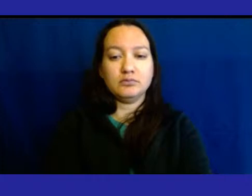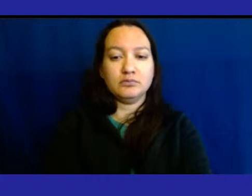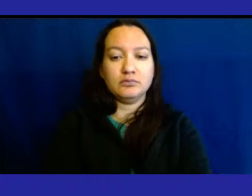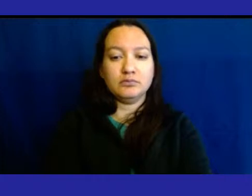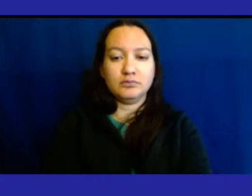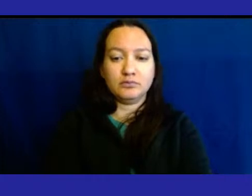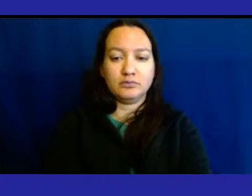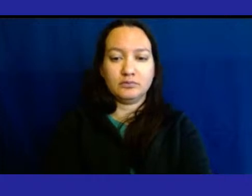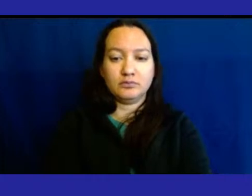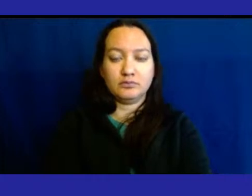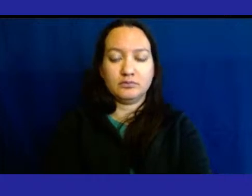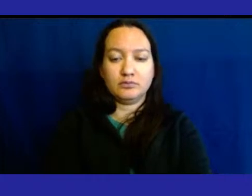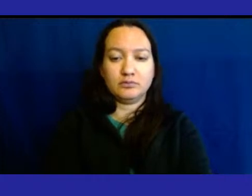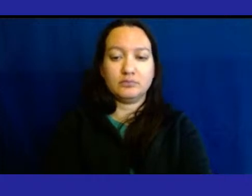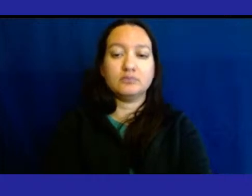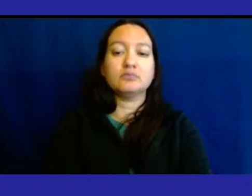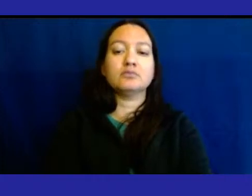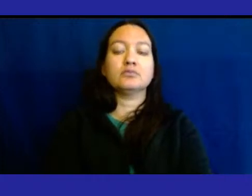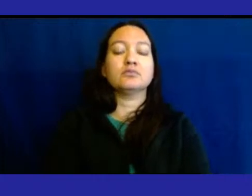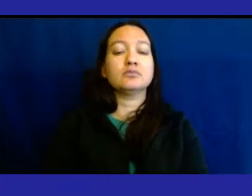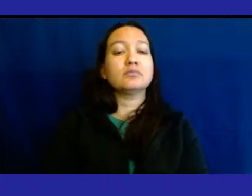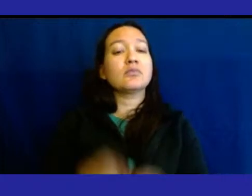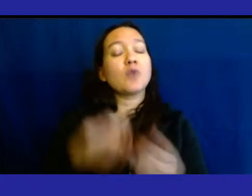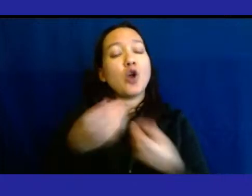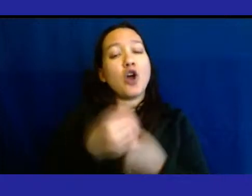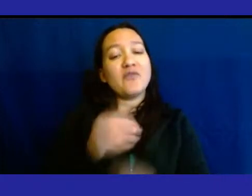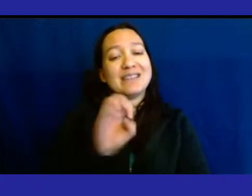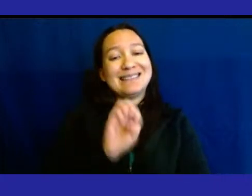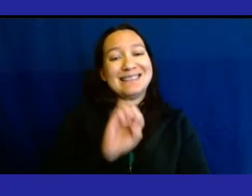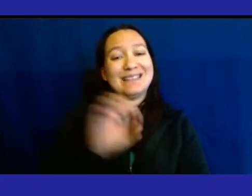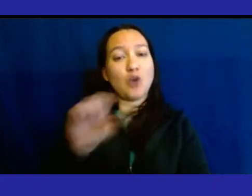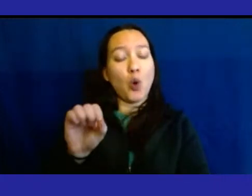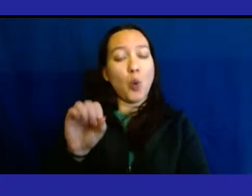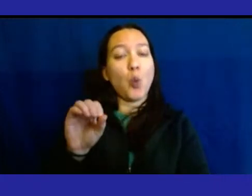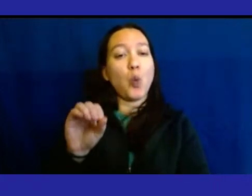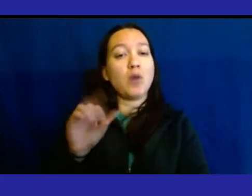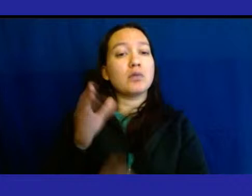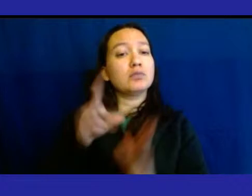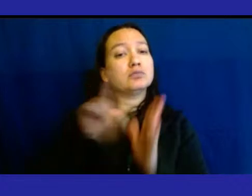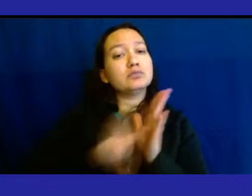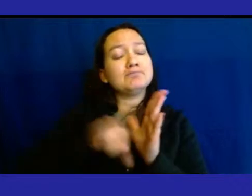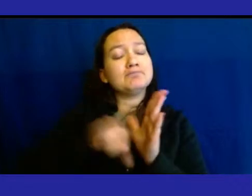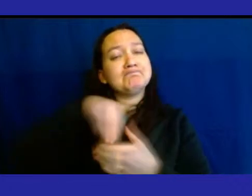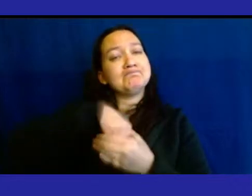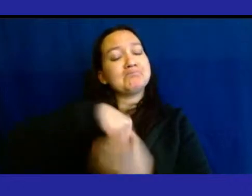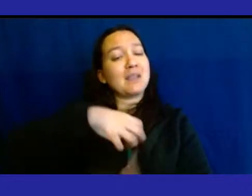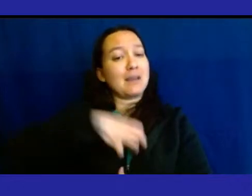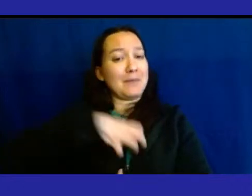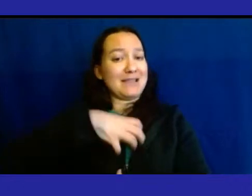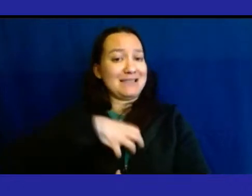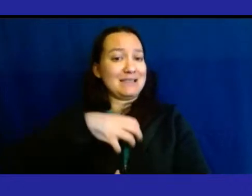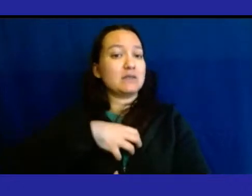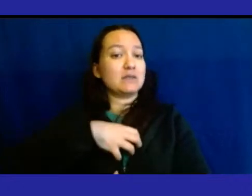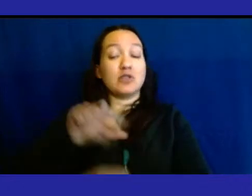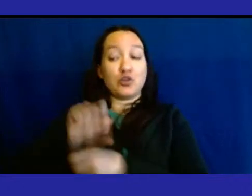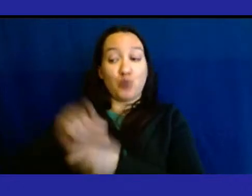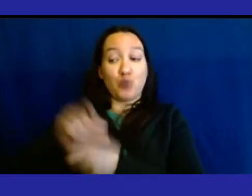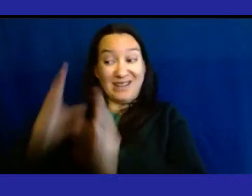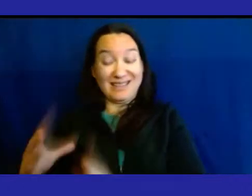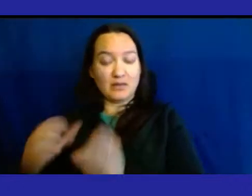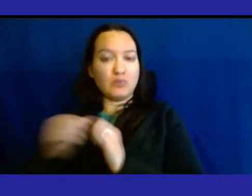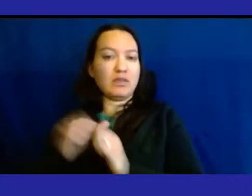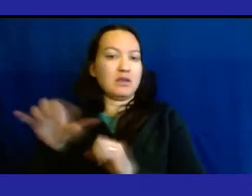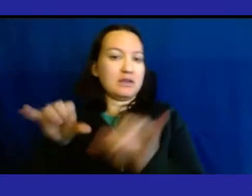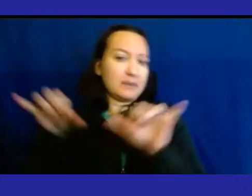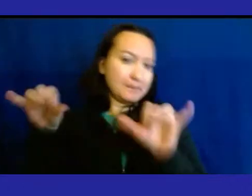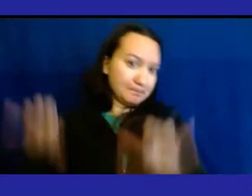So as stated previously, the Office of EEO also investigates internal complaints filed by employees for the system.